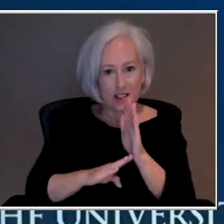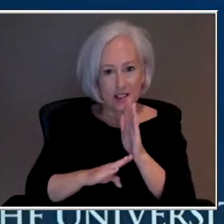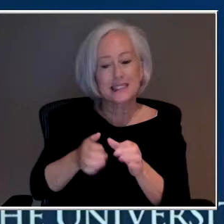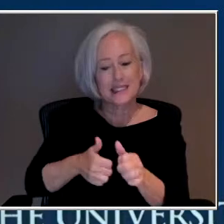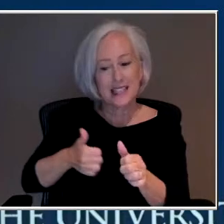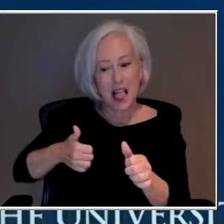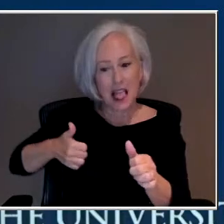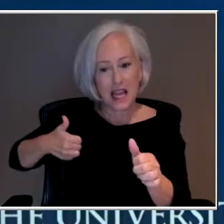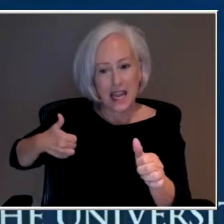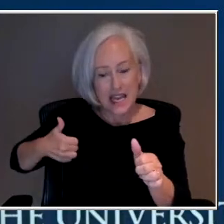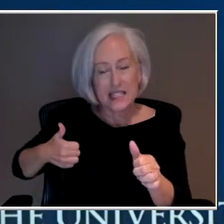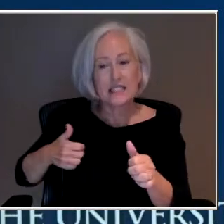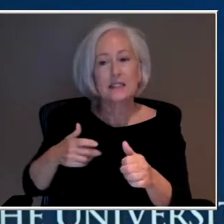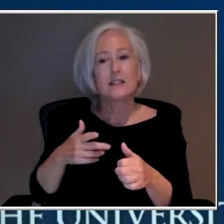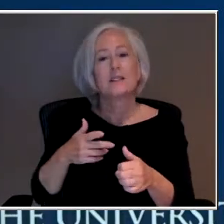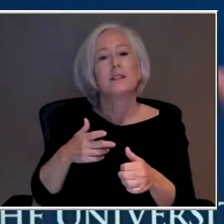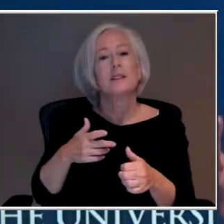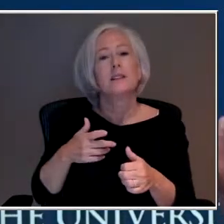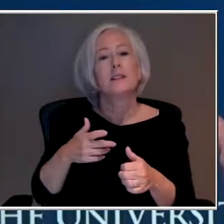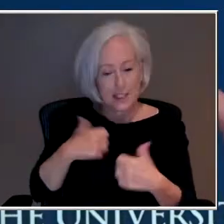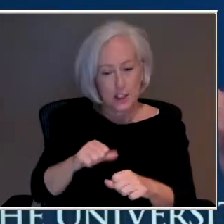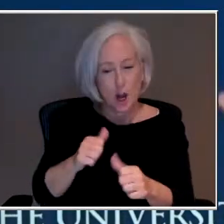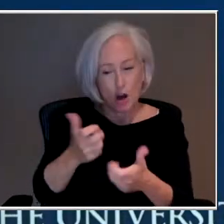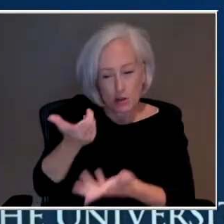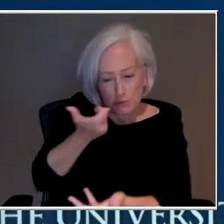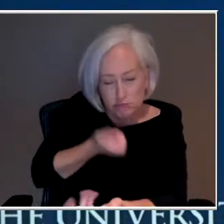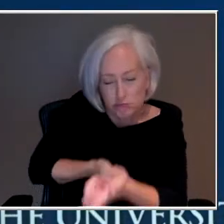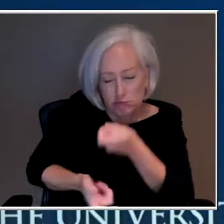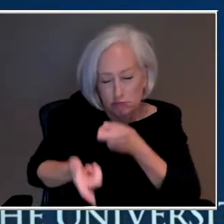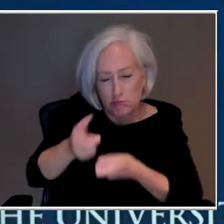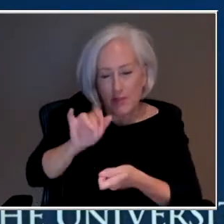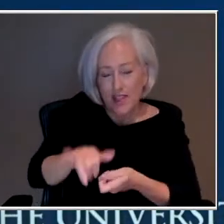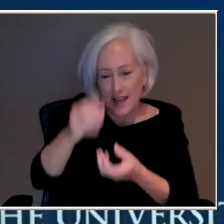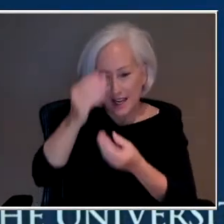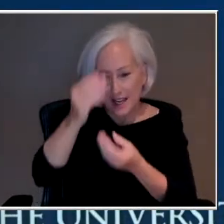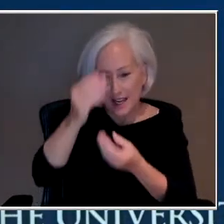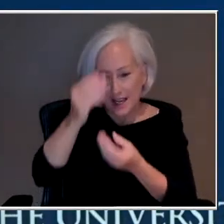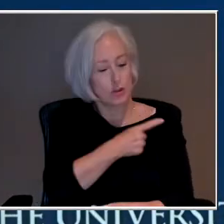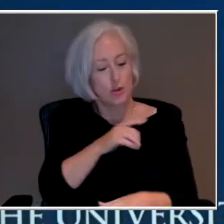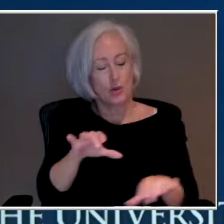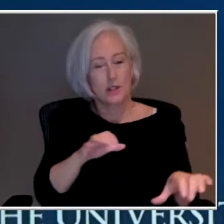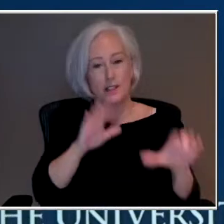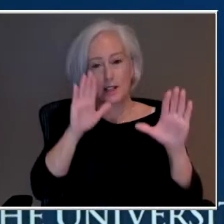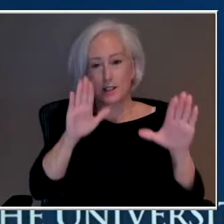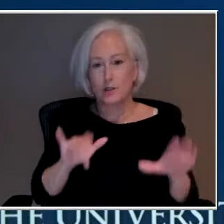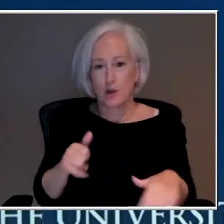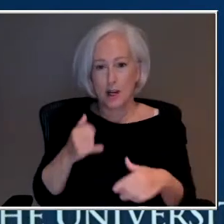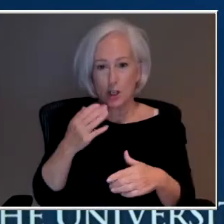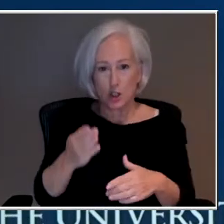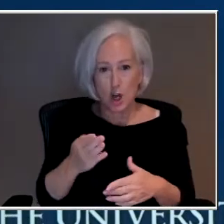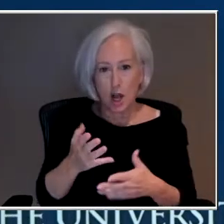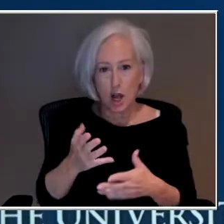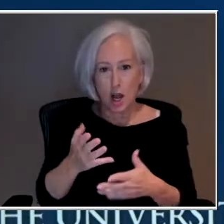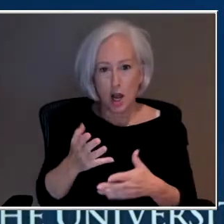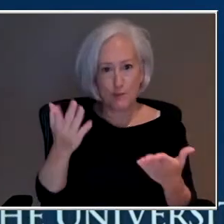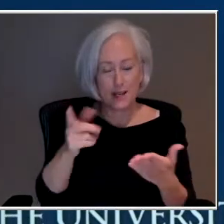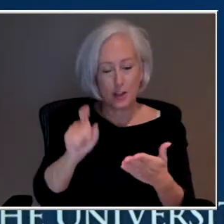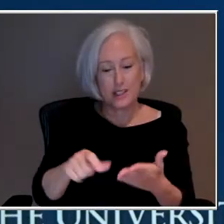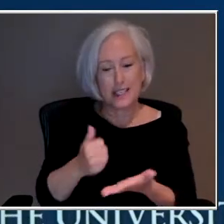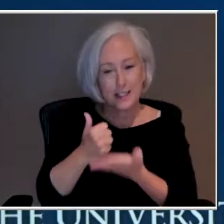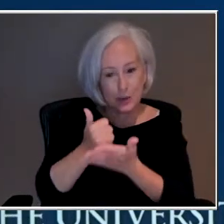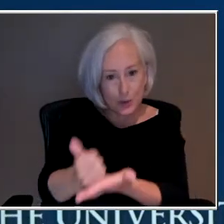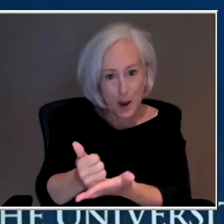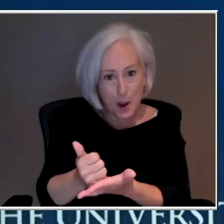the information we need from those children. And so she's able to spend the time and really work with those parents to get the information that we need. Dr. Weiser is our